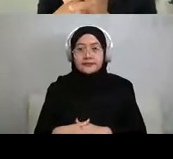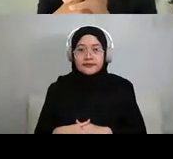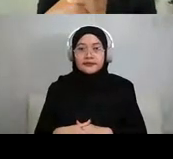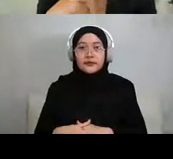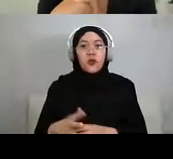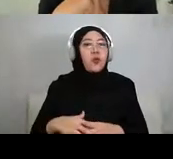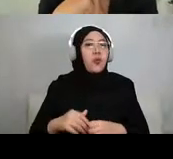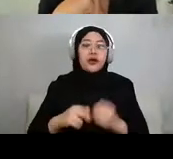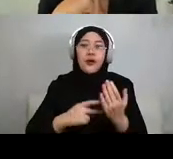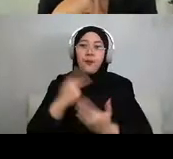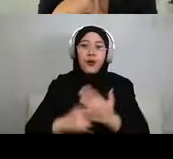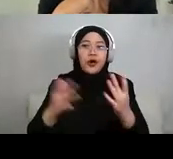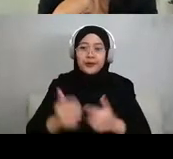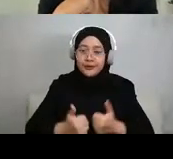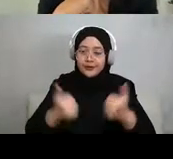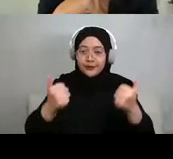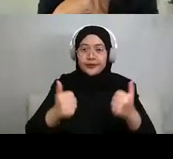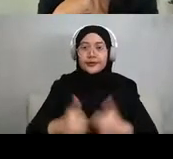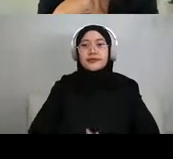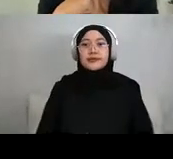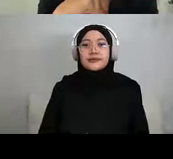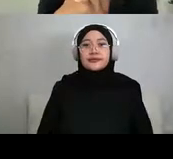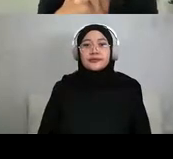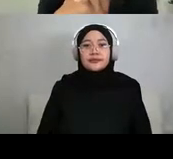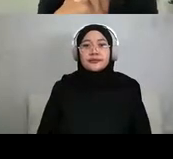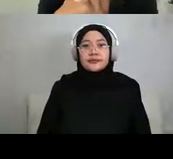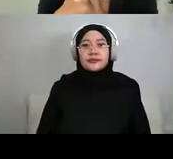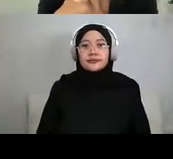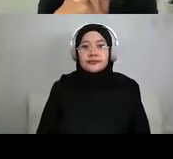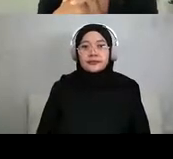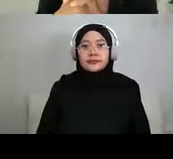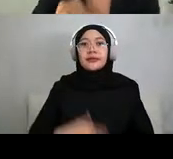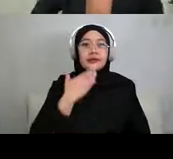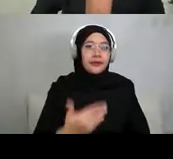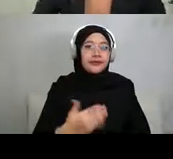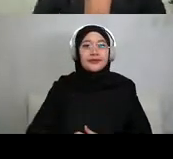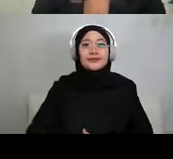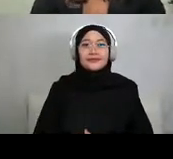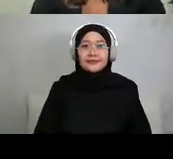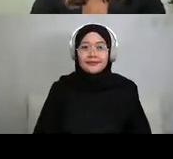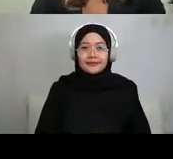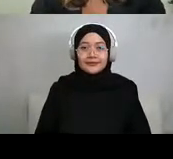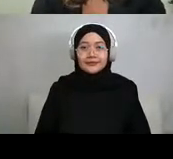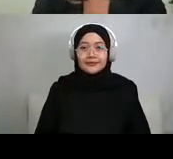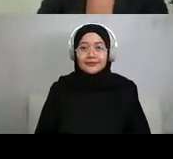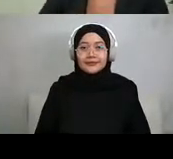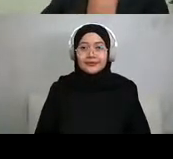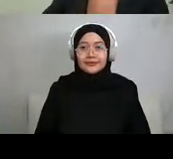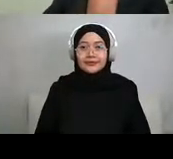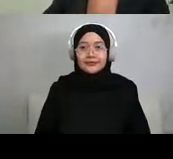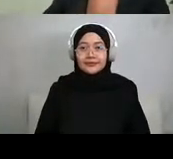Latin America. You can go. Thank you. Looking forward to answer any